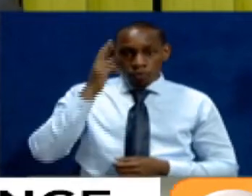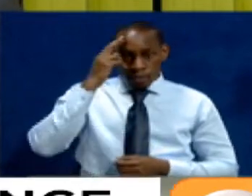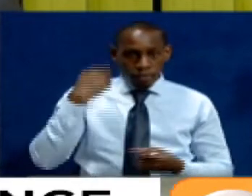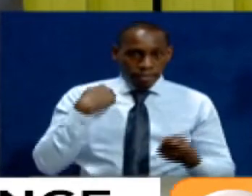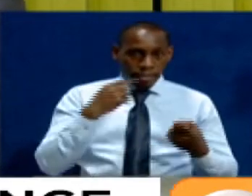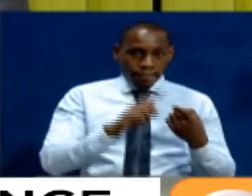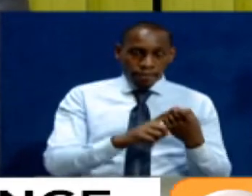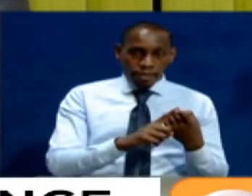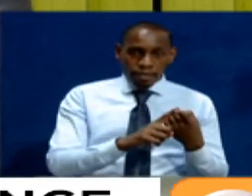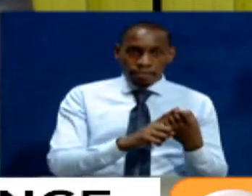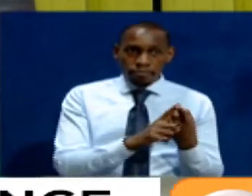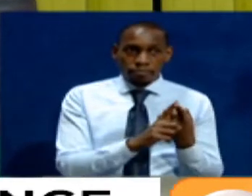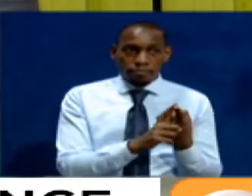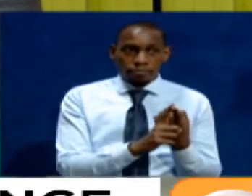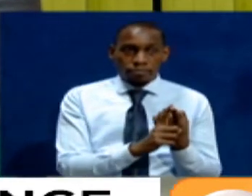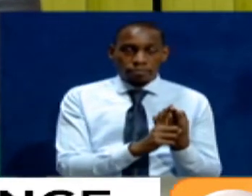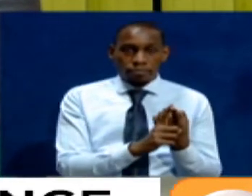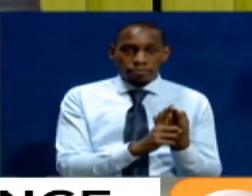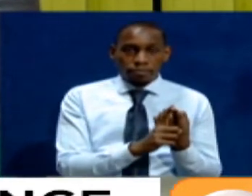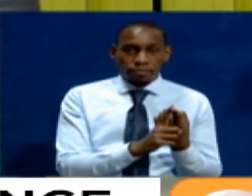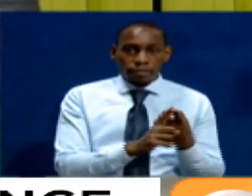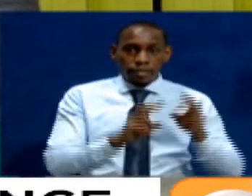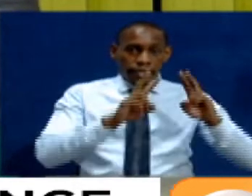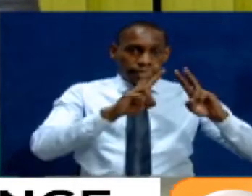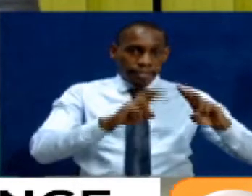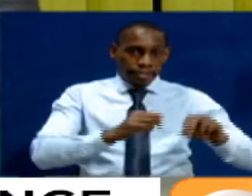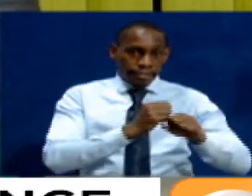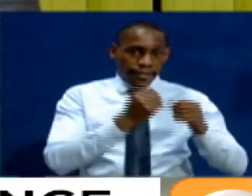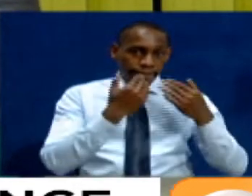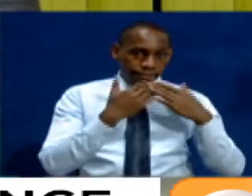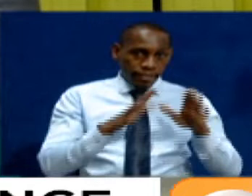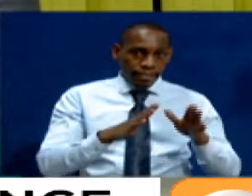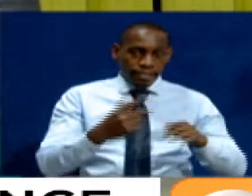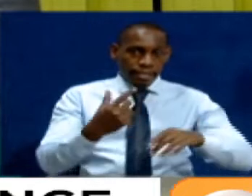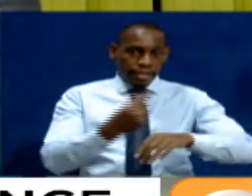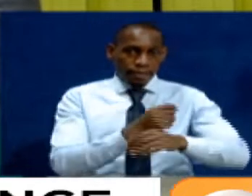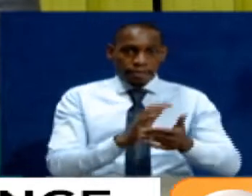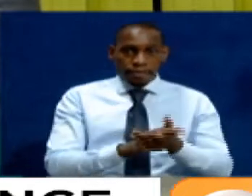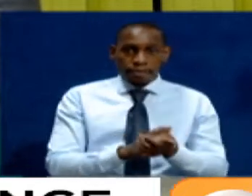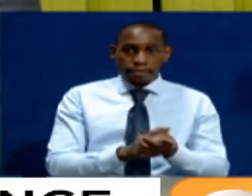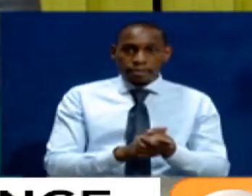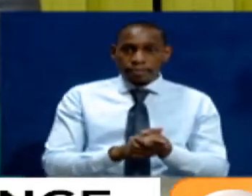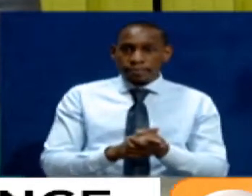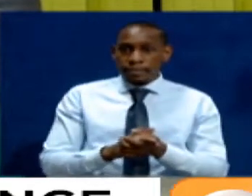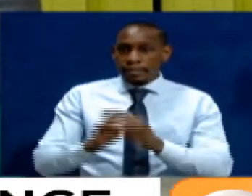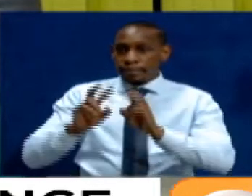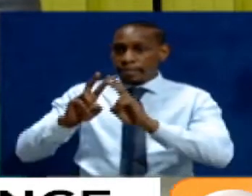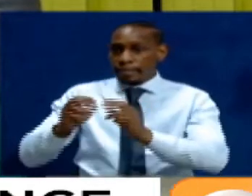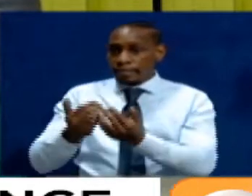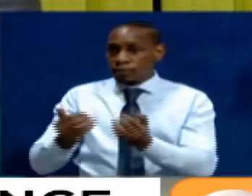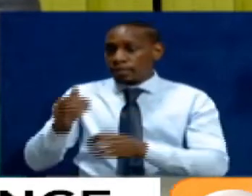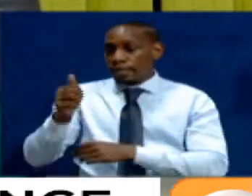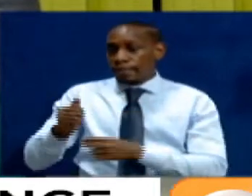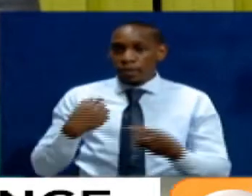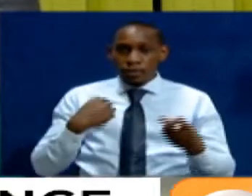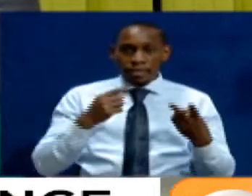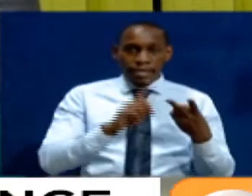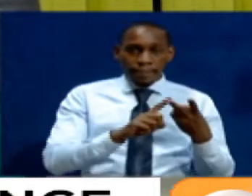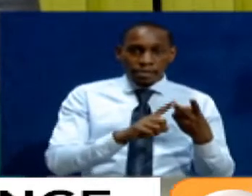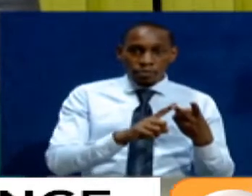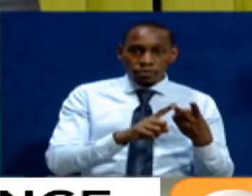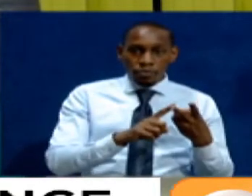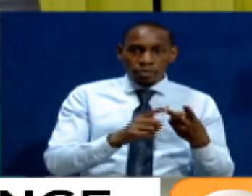One, because the studies that have been done on the vaccine have not been done on these young people. Two, these